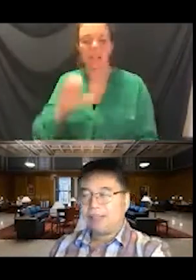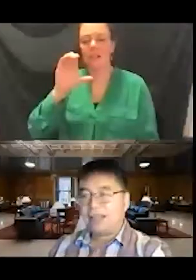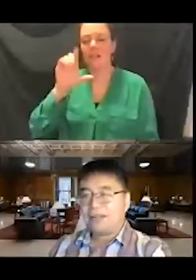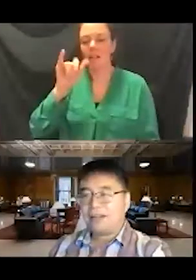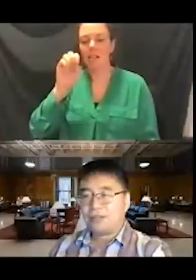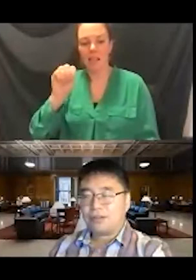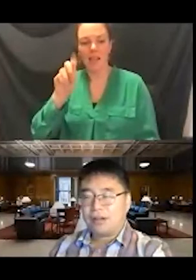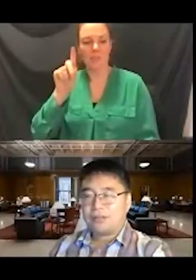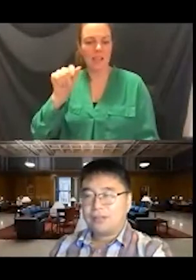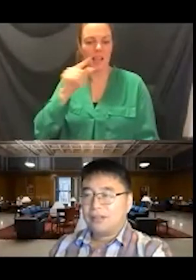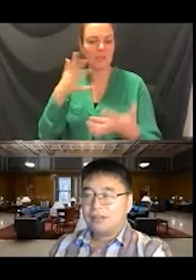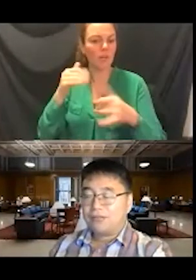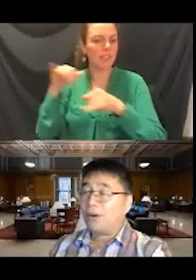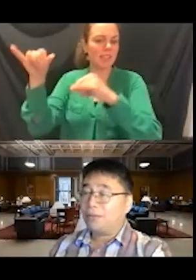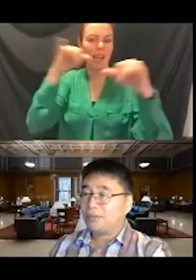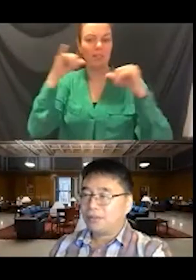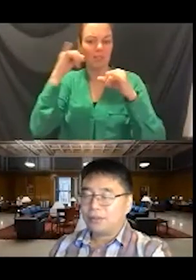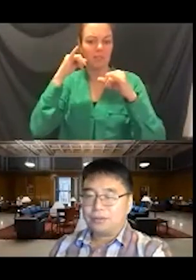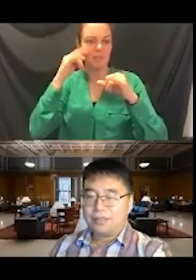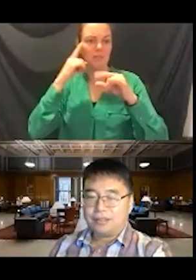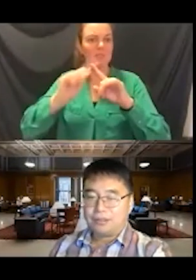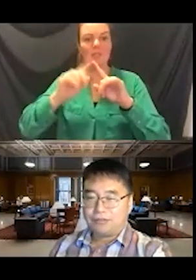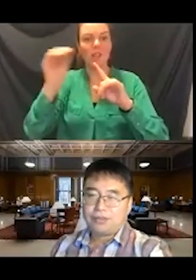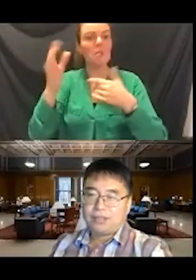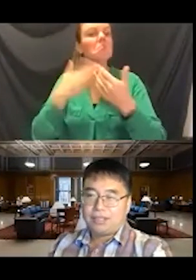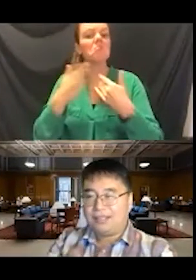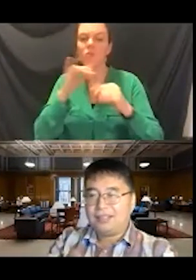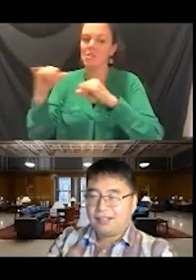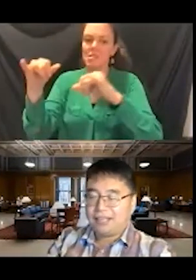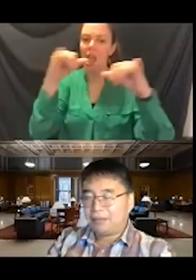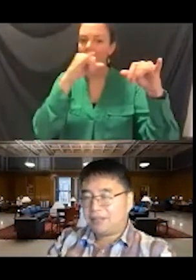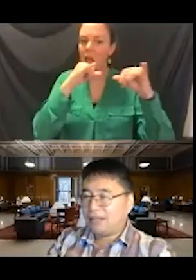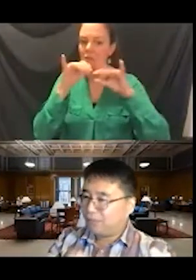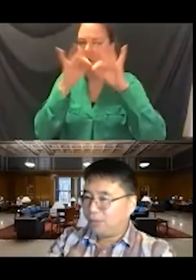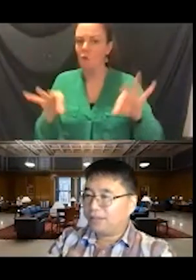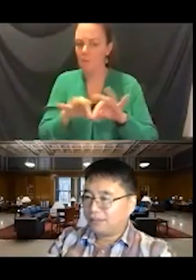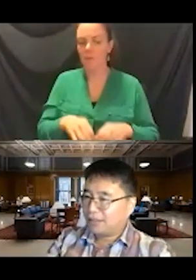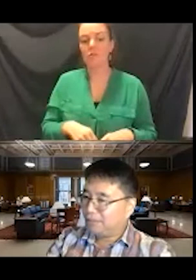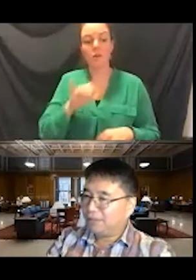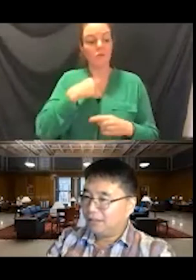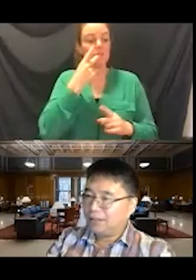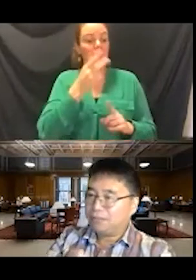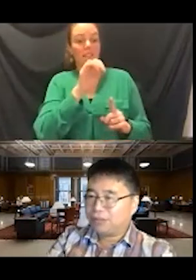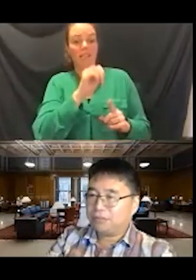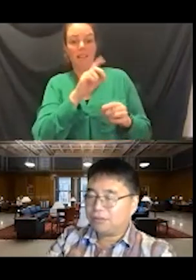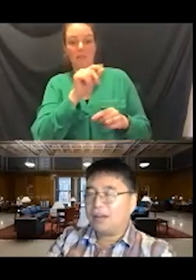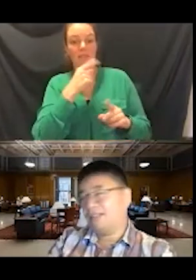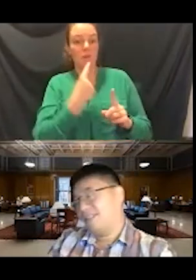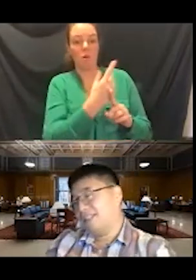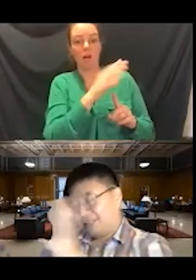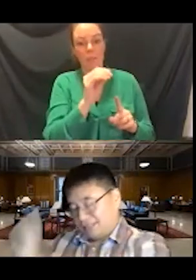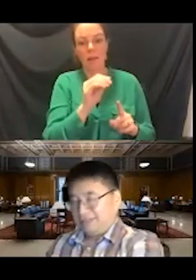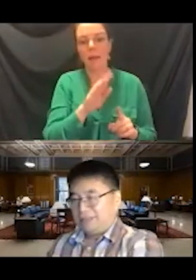pretty standardized across firms. So if you see a claims data for one company like Blue Shield Blue